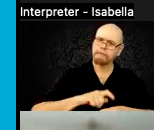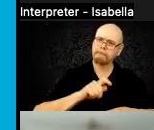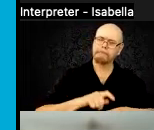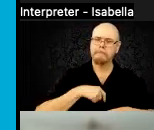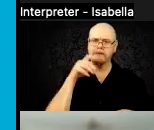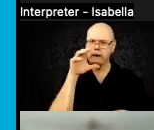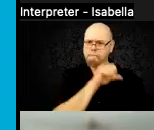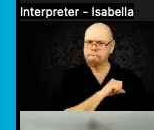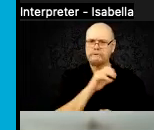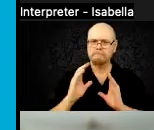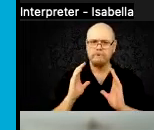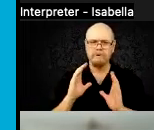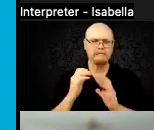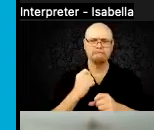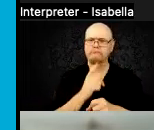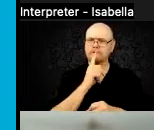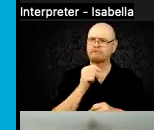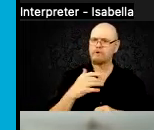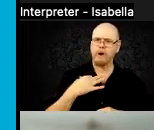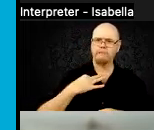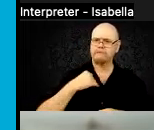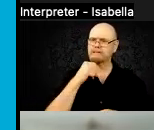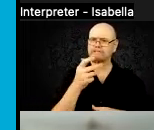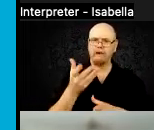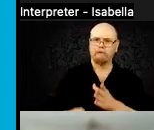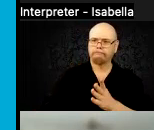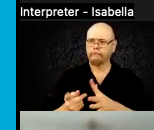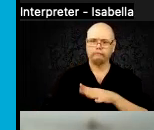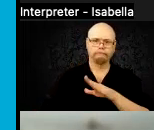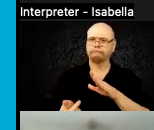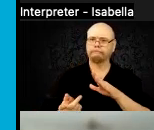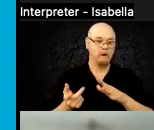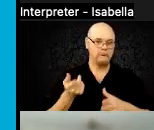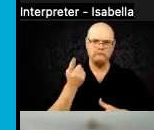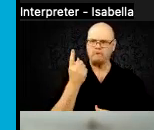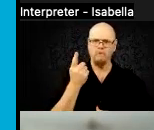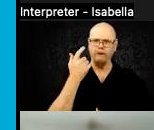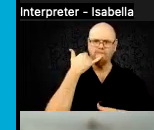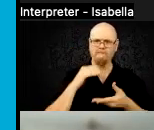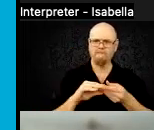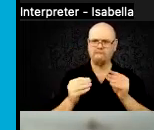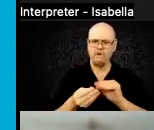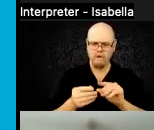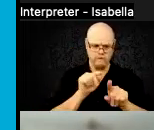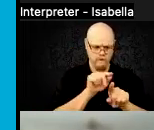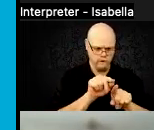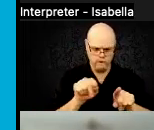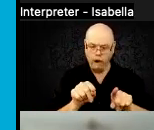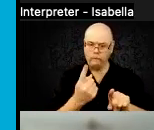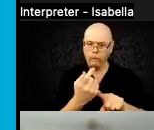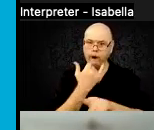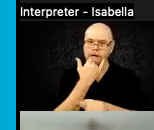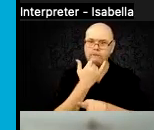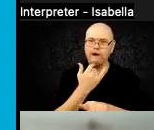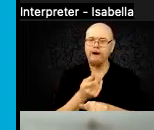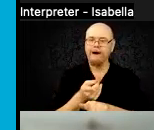right? Again, it can be something as simple as the phone number, there's one digit off, right? And so they're trying to